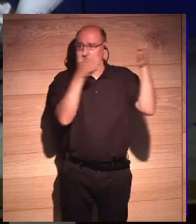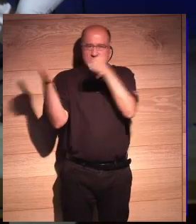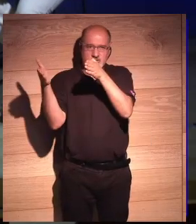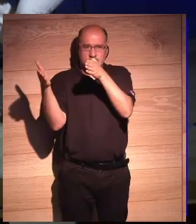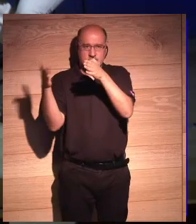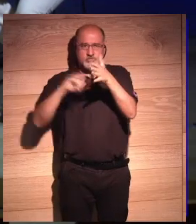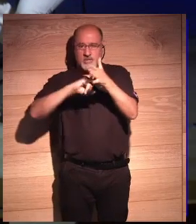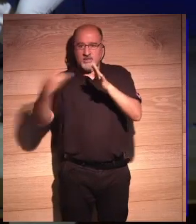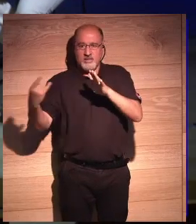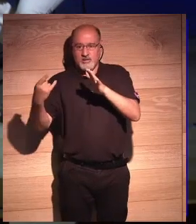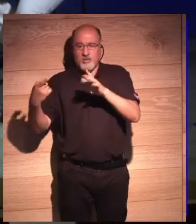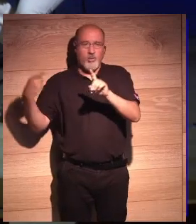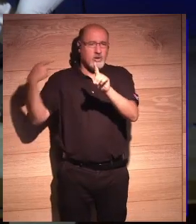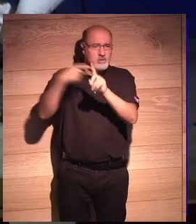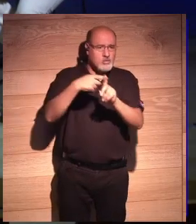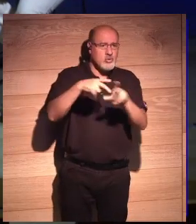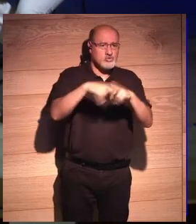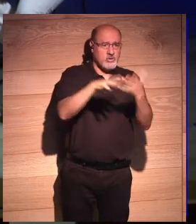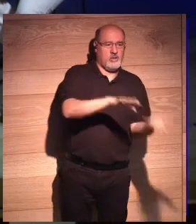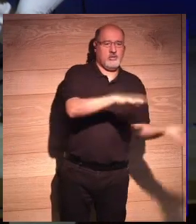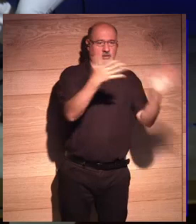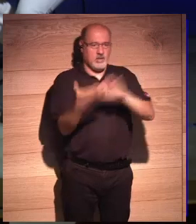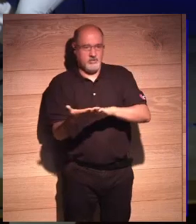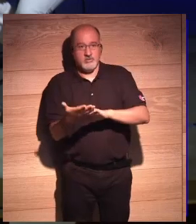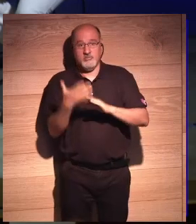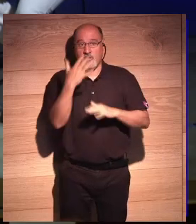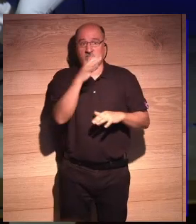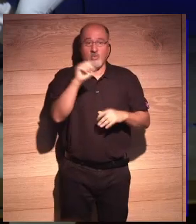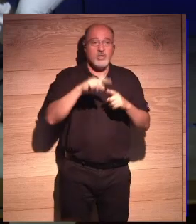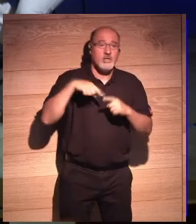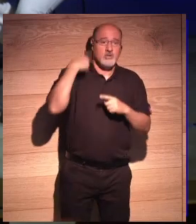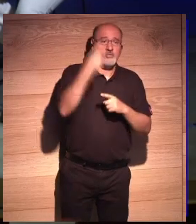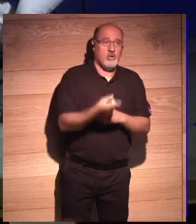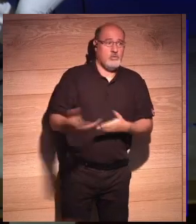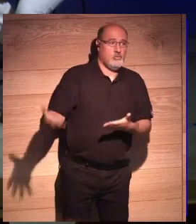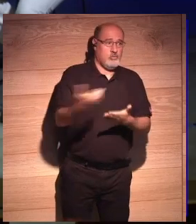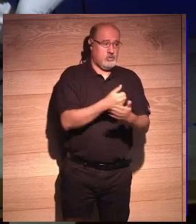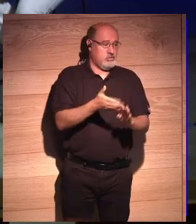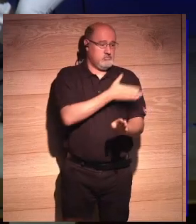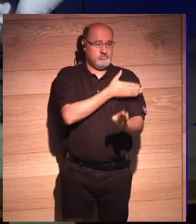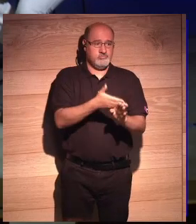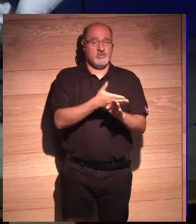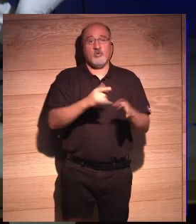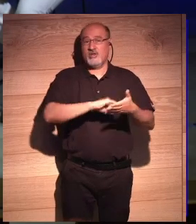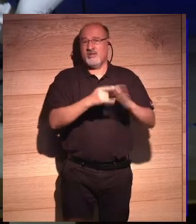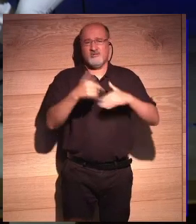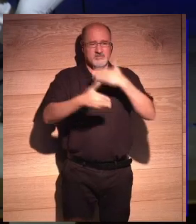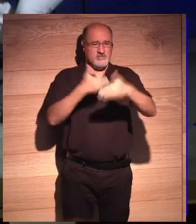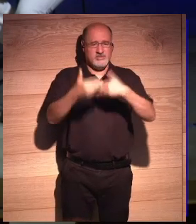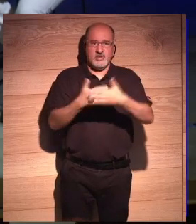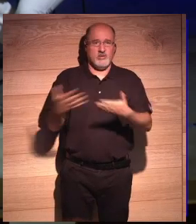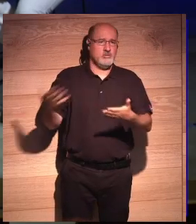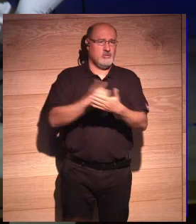I will change the point of view. Technology for social change, how society will be in 50 years' time, because of everything that